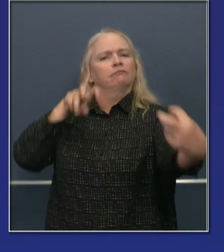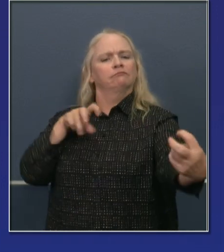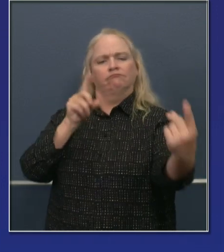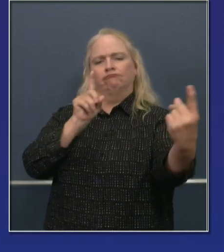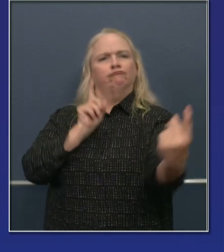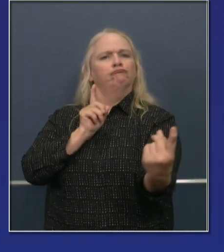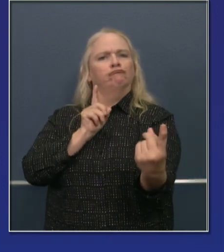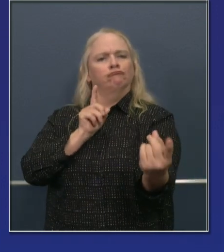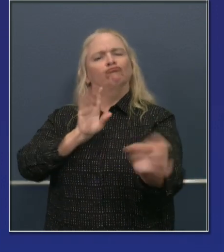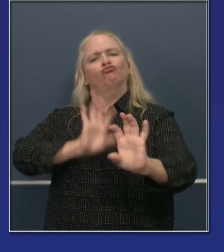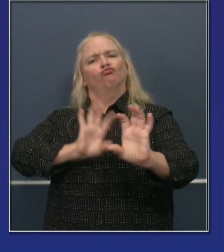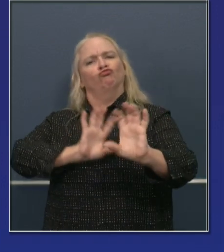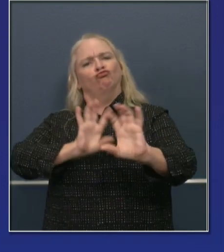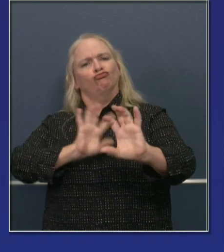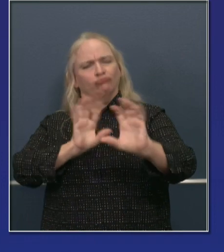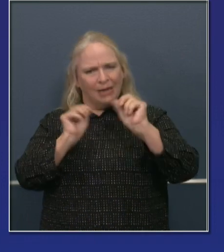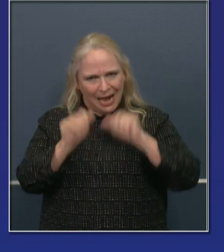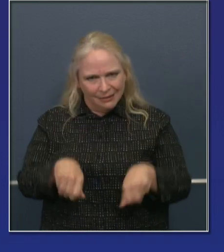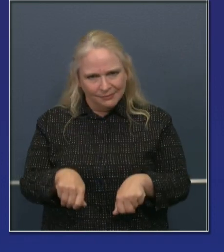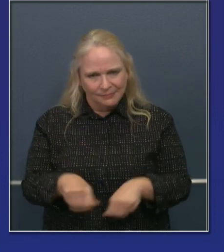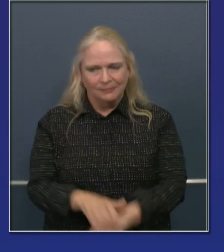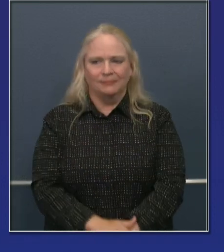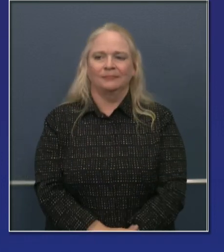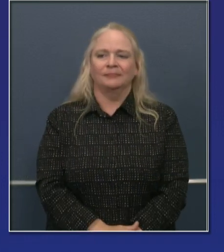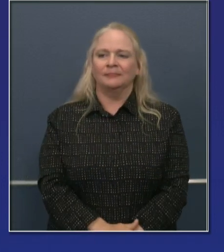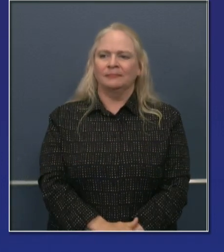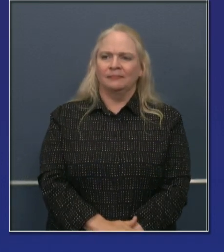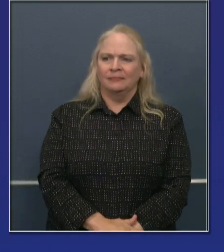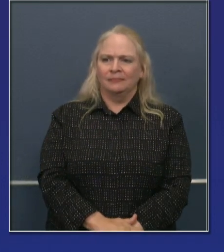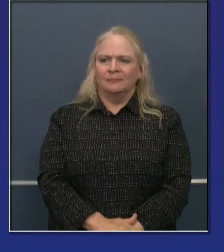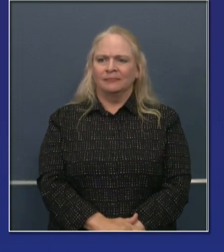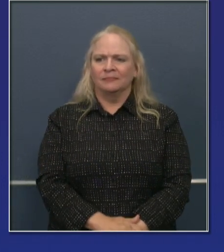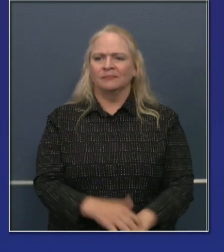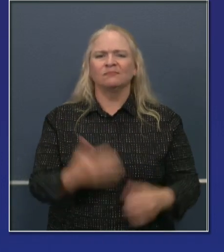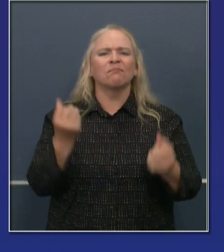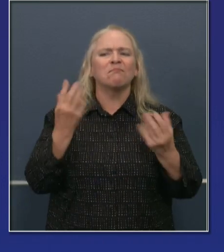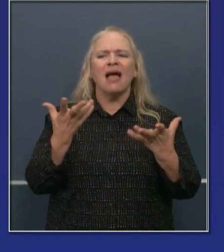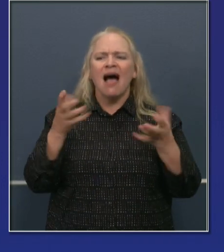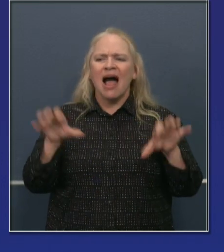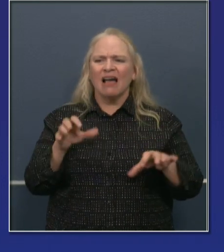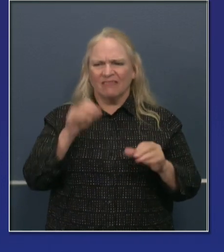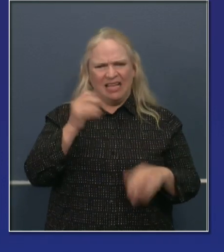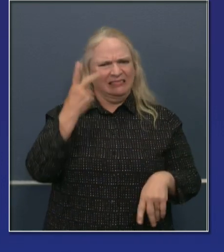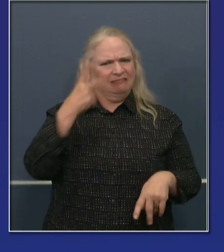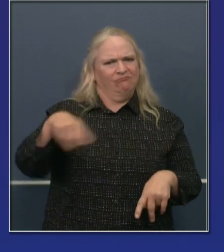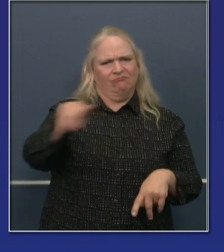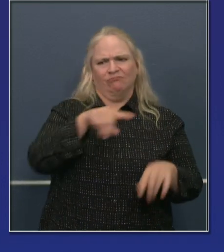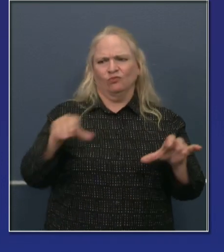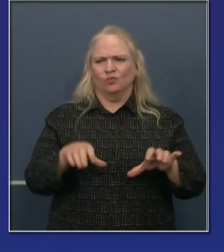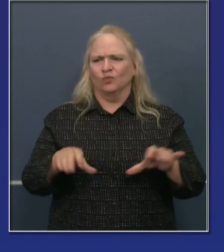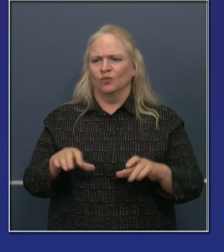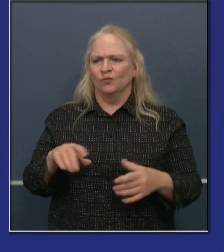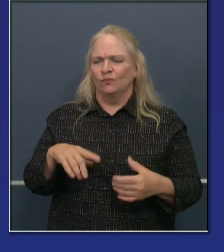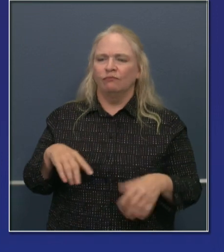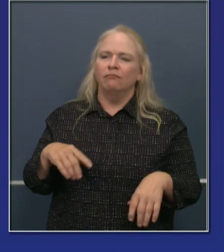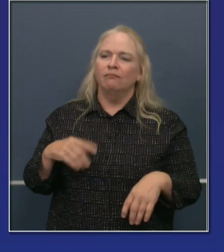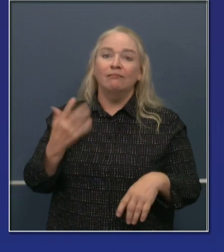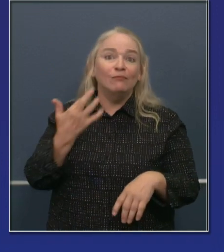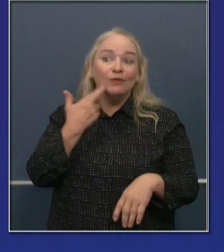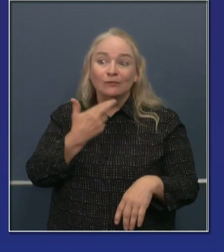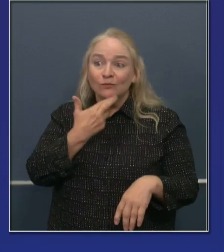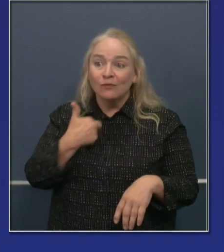at moving a lot of these activities that were happening inside, like restaurants, moving those